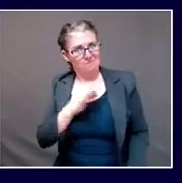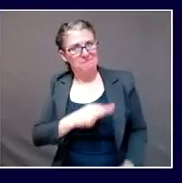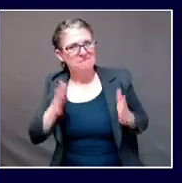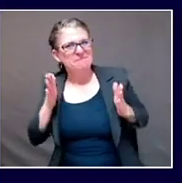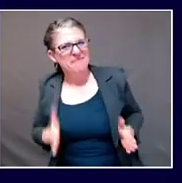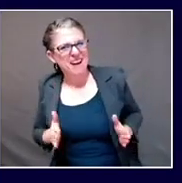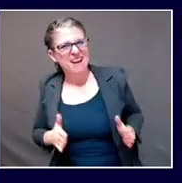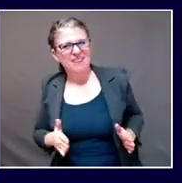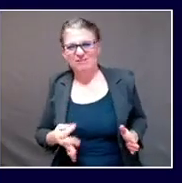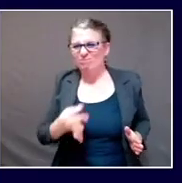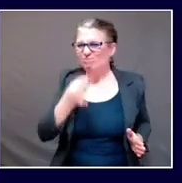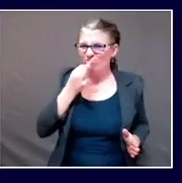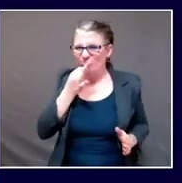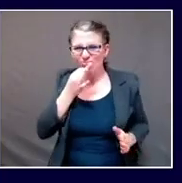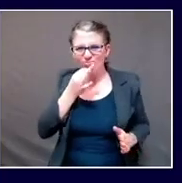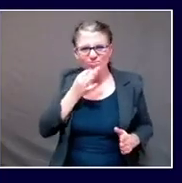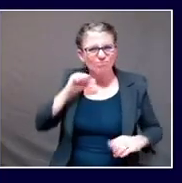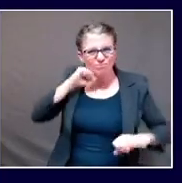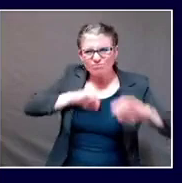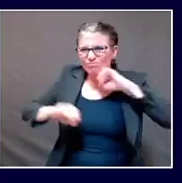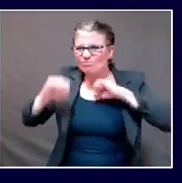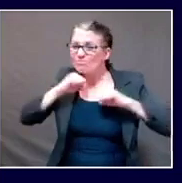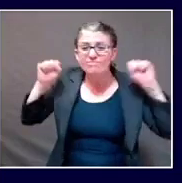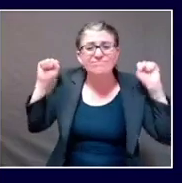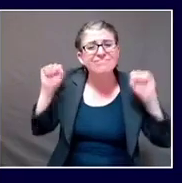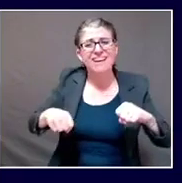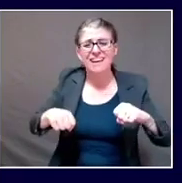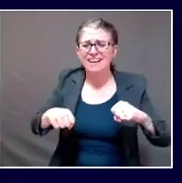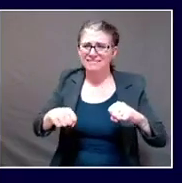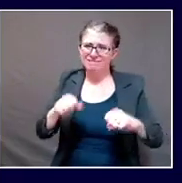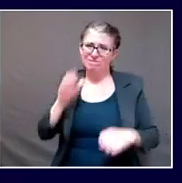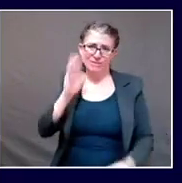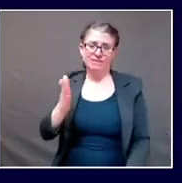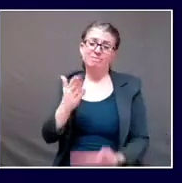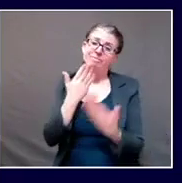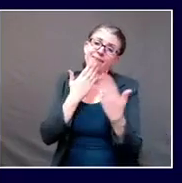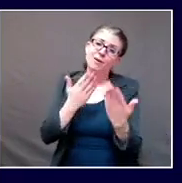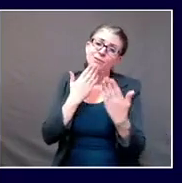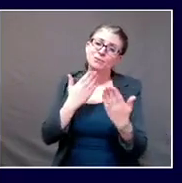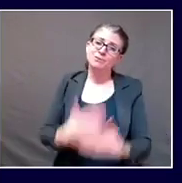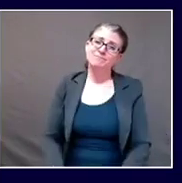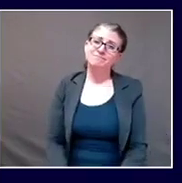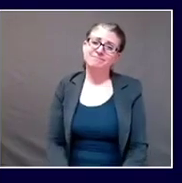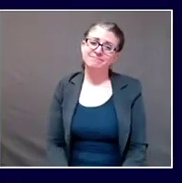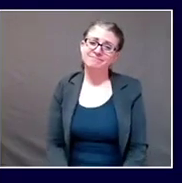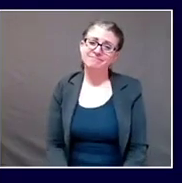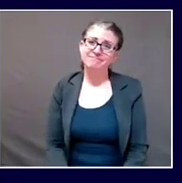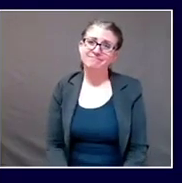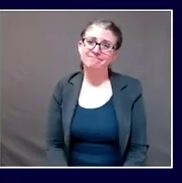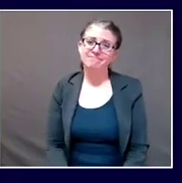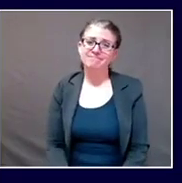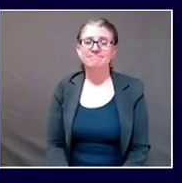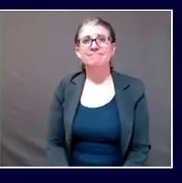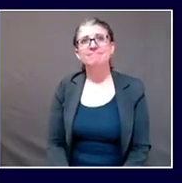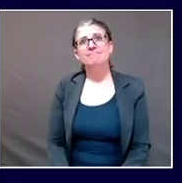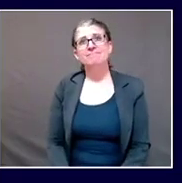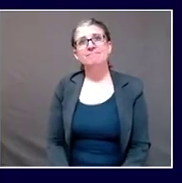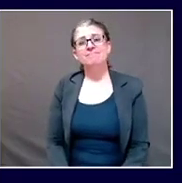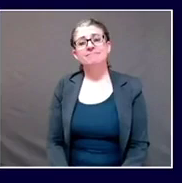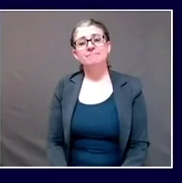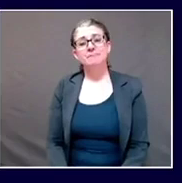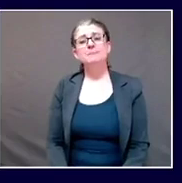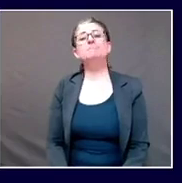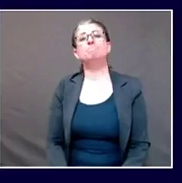Thank you. I'd be happy to entertain any questions. Thank you very much, Governor Mills. Again, Commissioner Johnson and Commissioner Lambrew